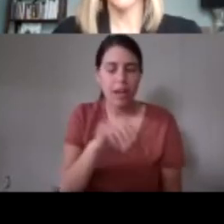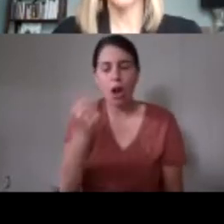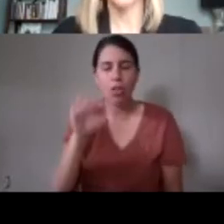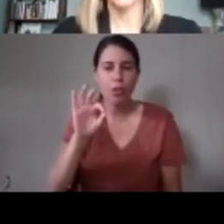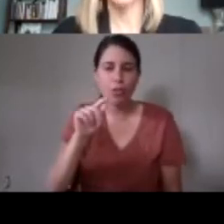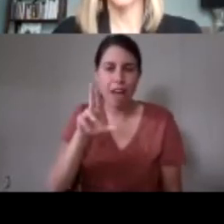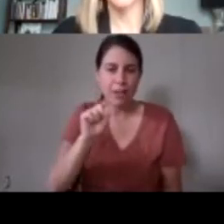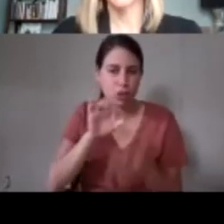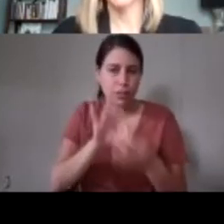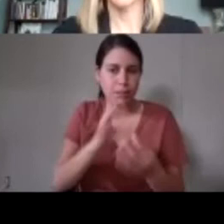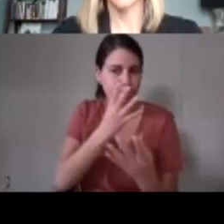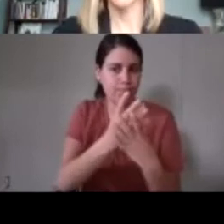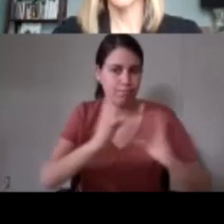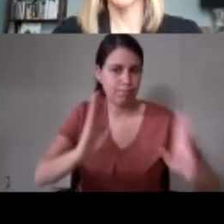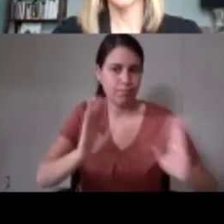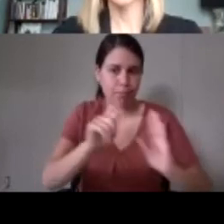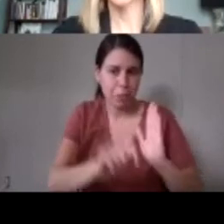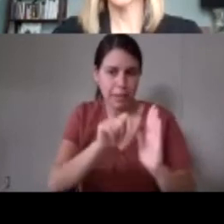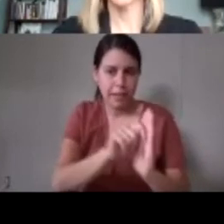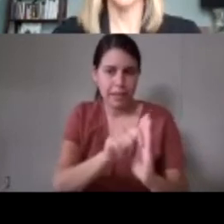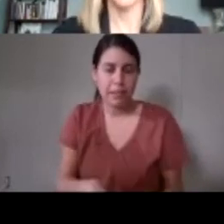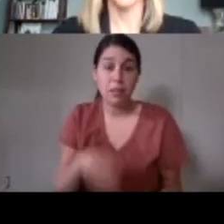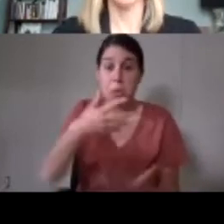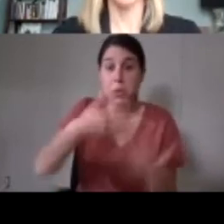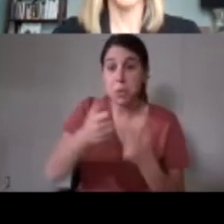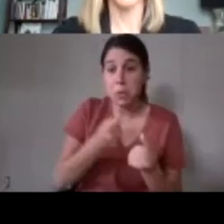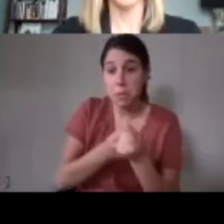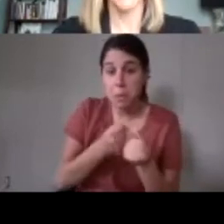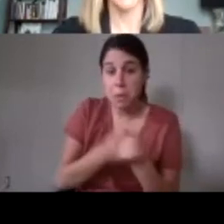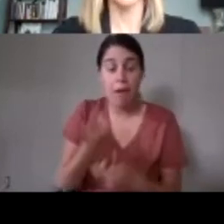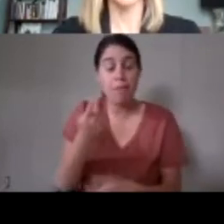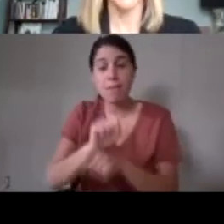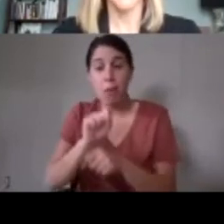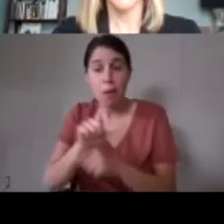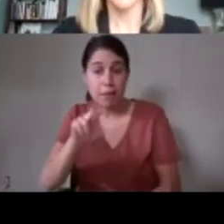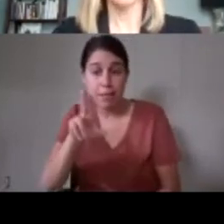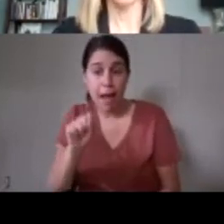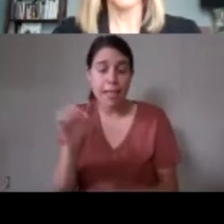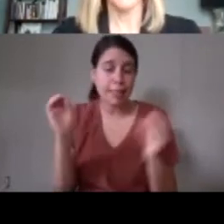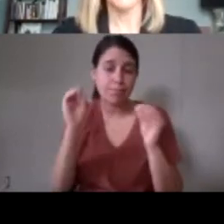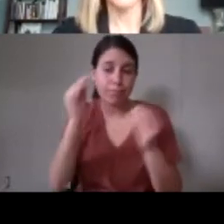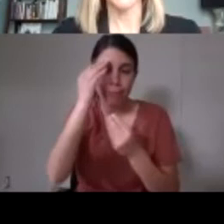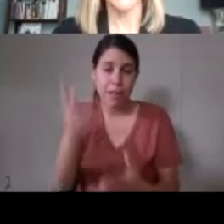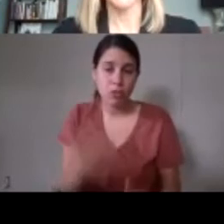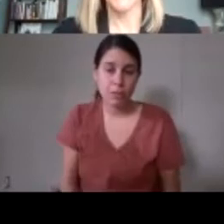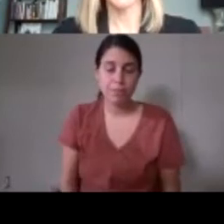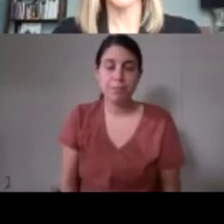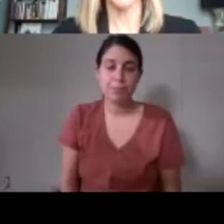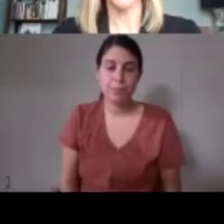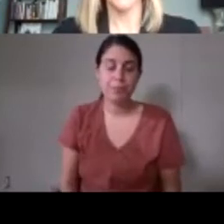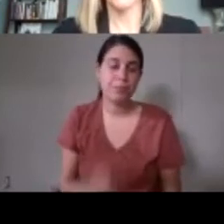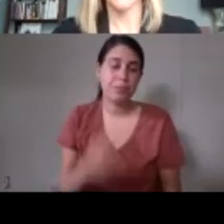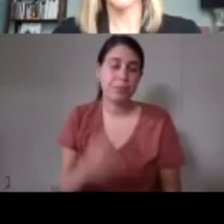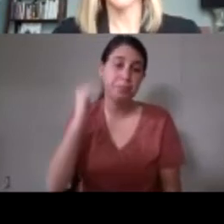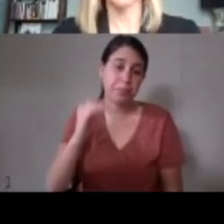that could influence these relationships, like social support or employment status. And again, it's